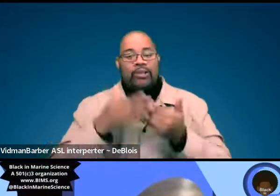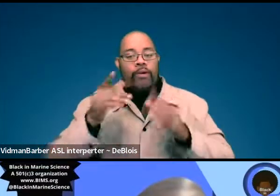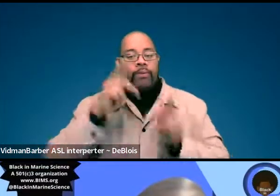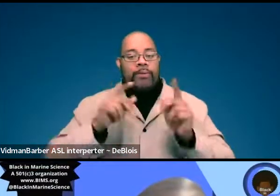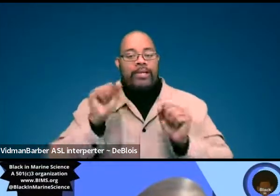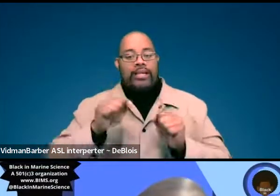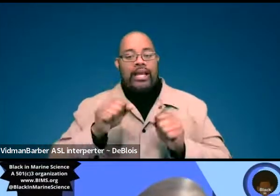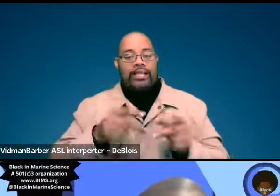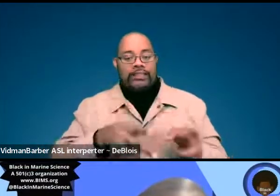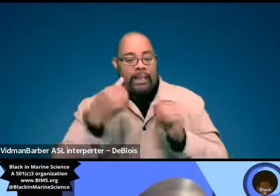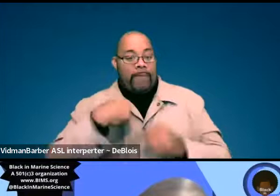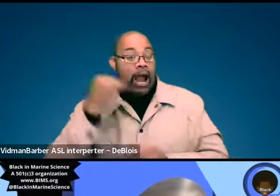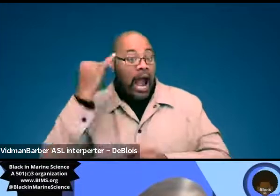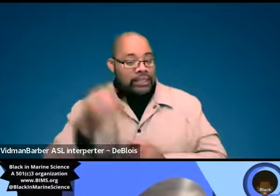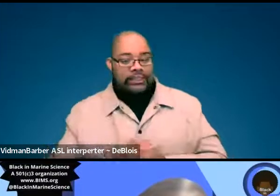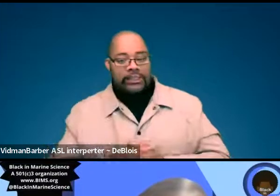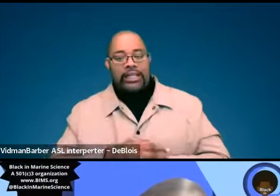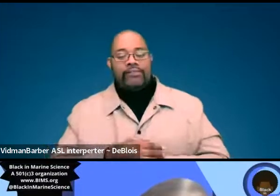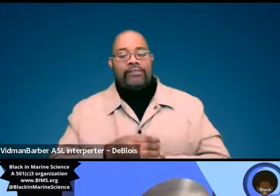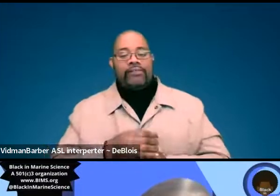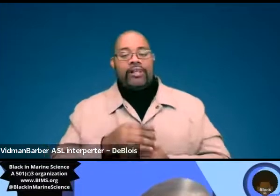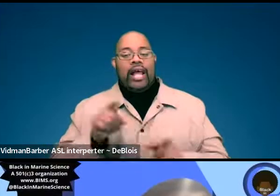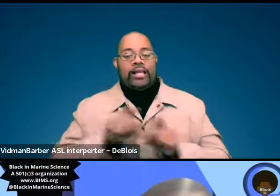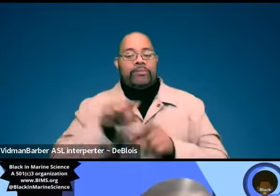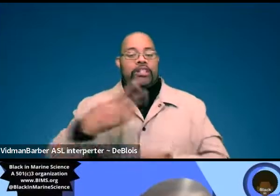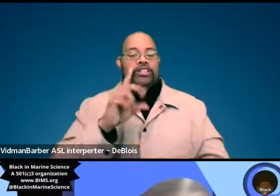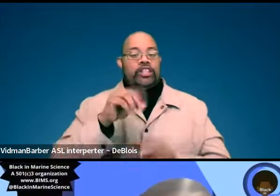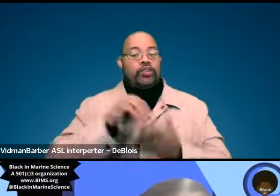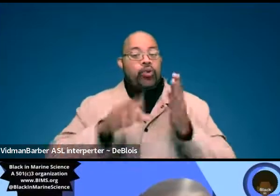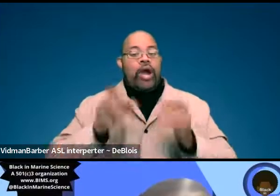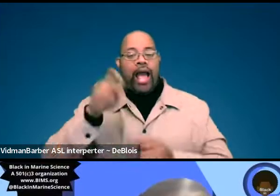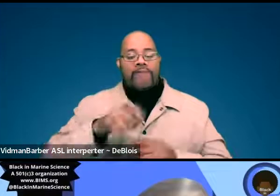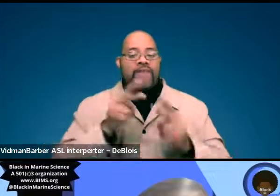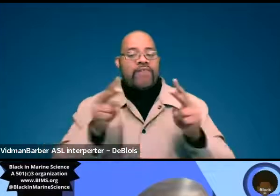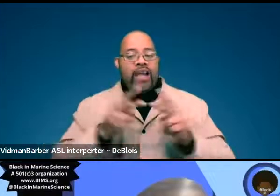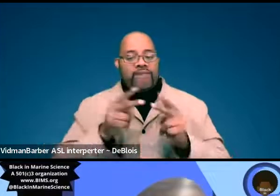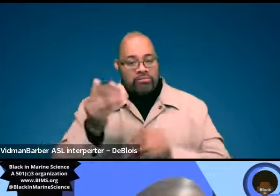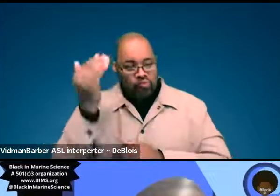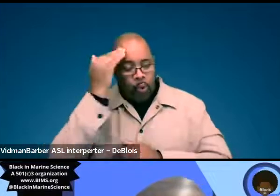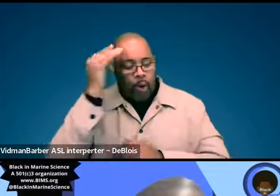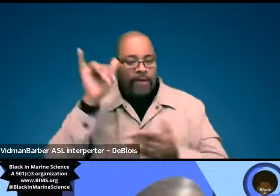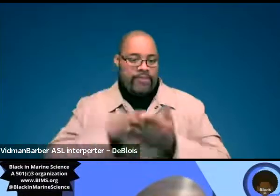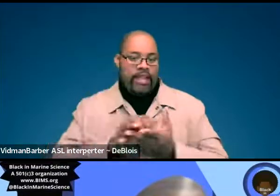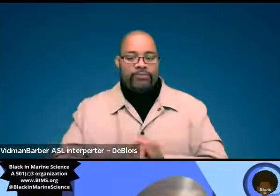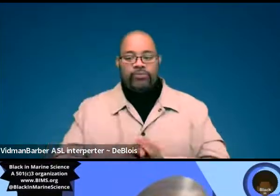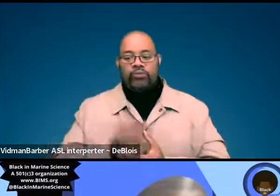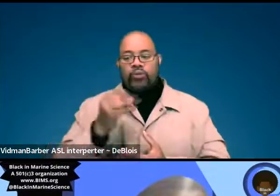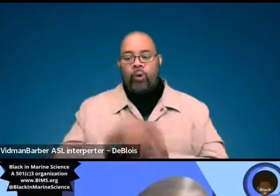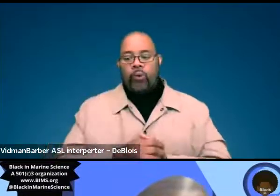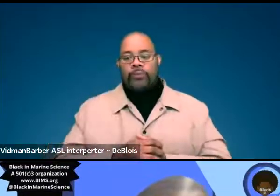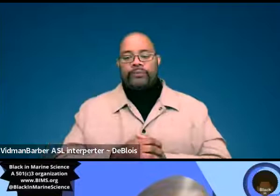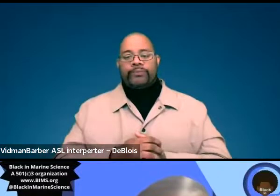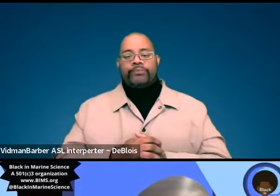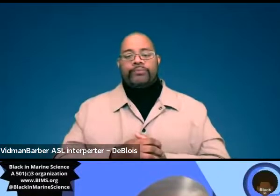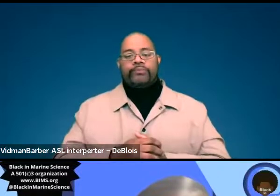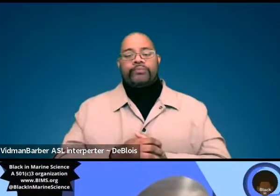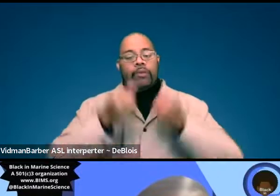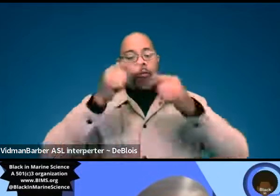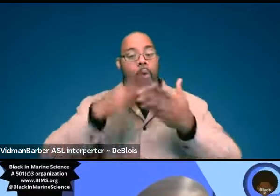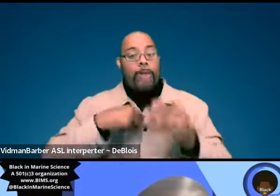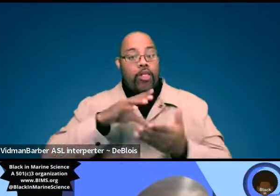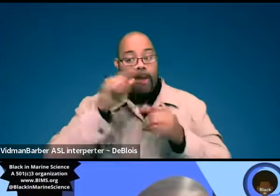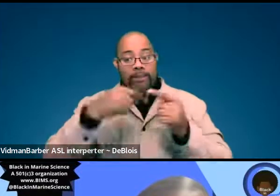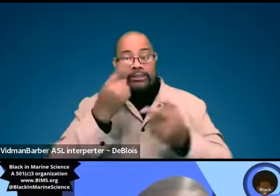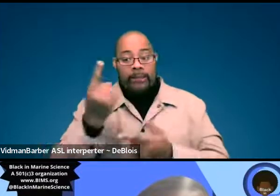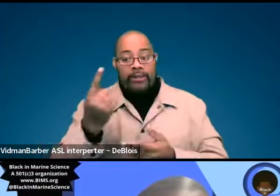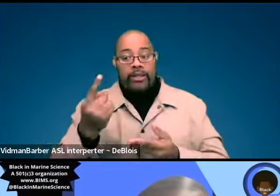people to take like my idea and stuff like that. As a PhD student, we have to be very cognizant about that. So posting about what I'm learning about